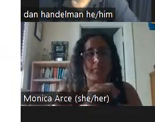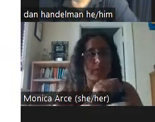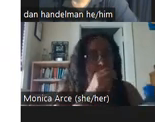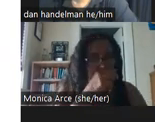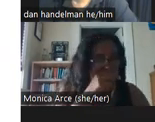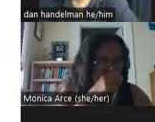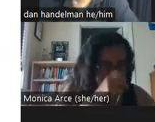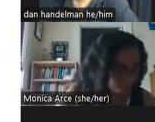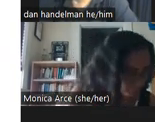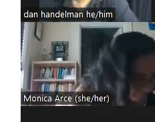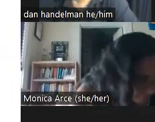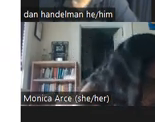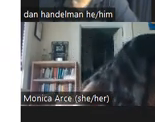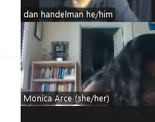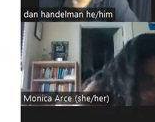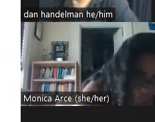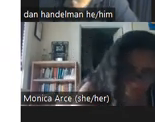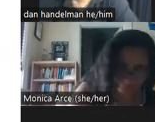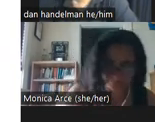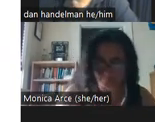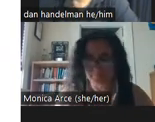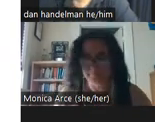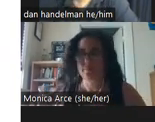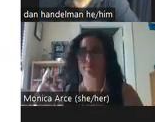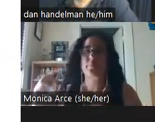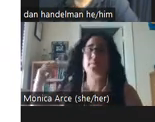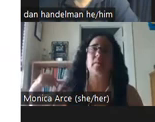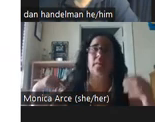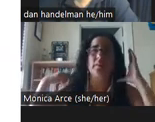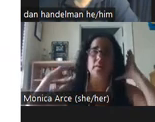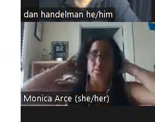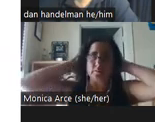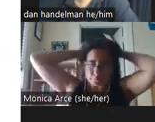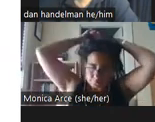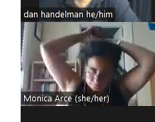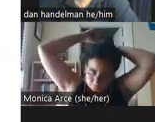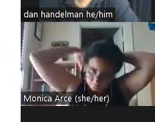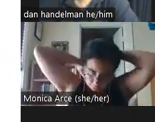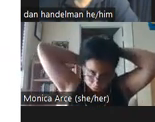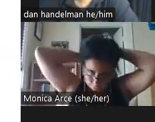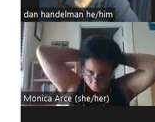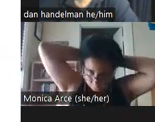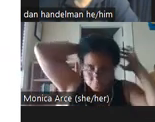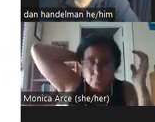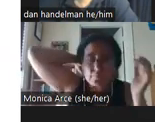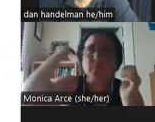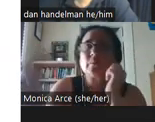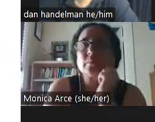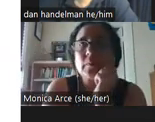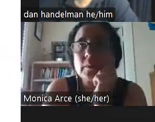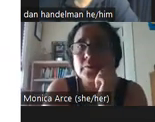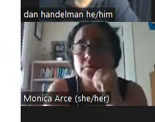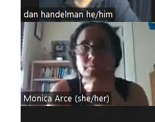For the community agreements, what we will do, we will have time for each of us to read these